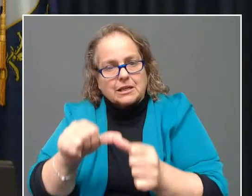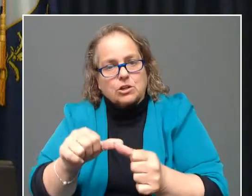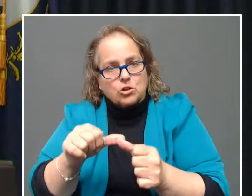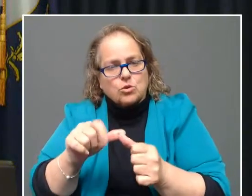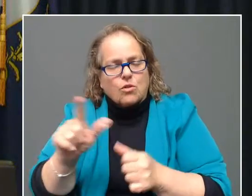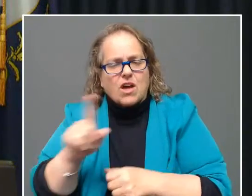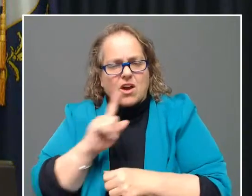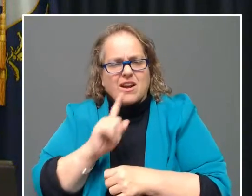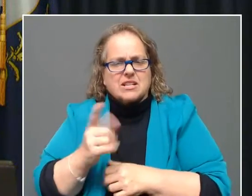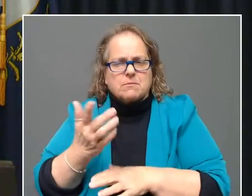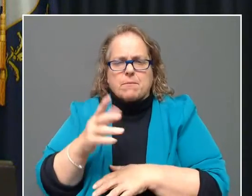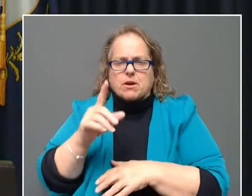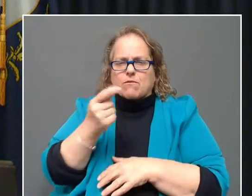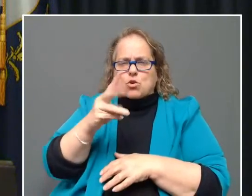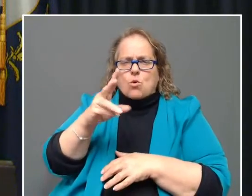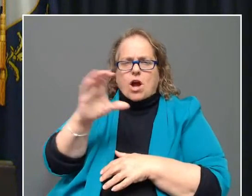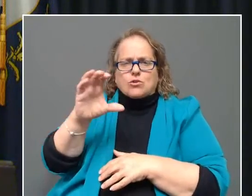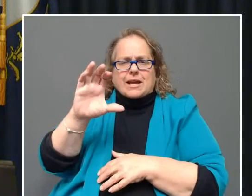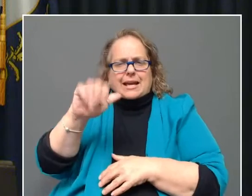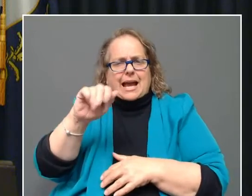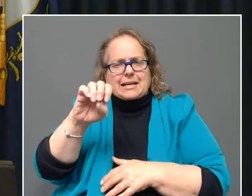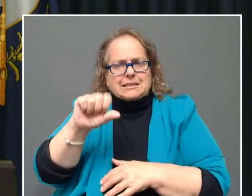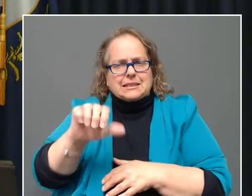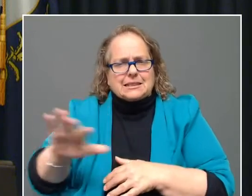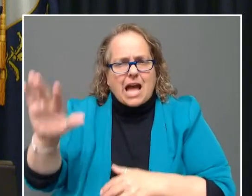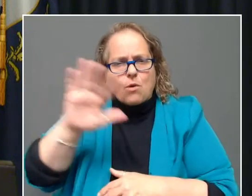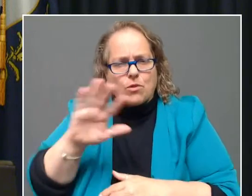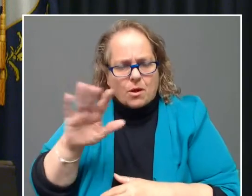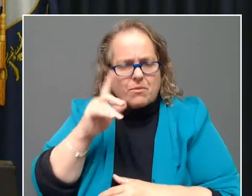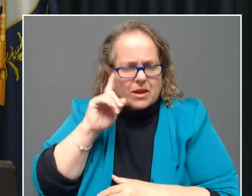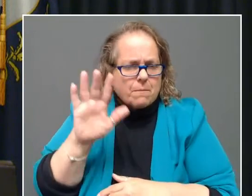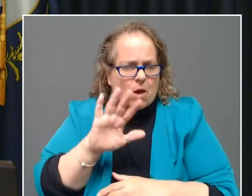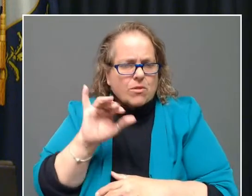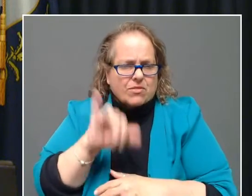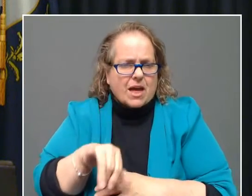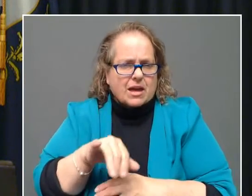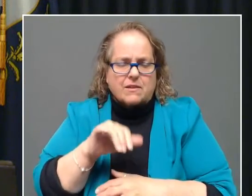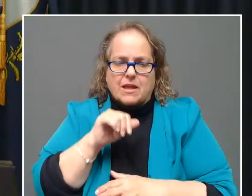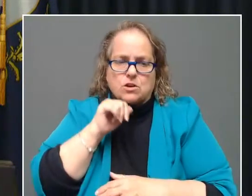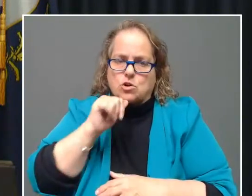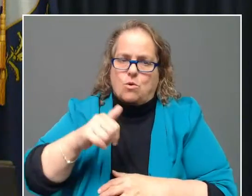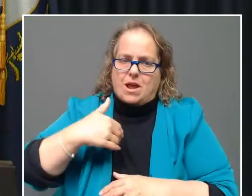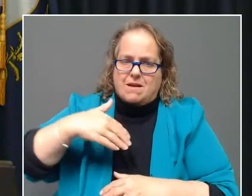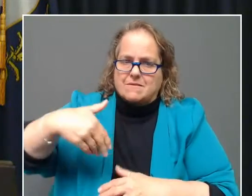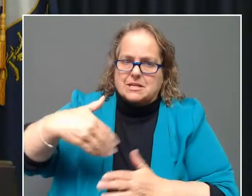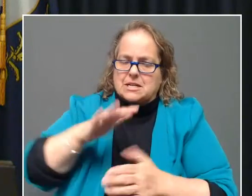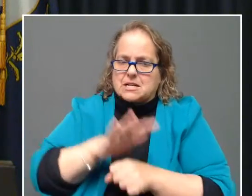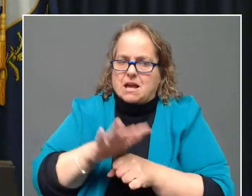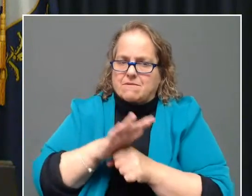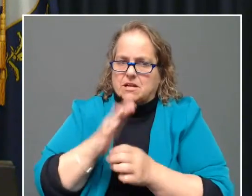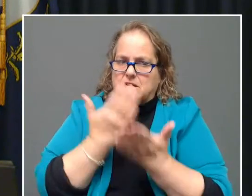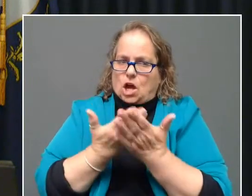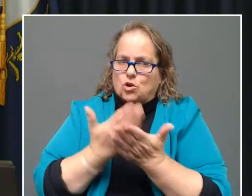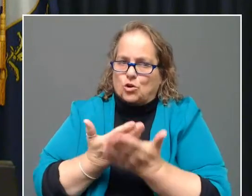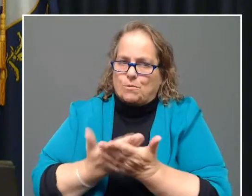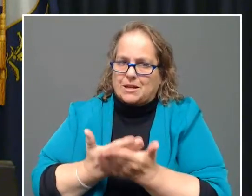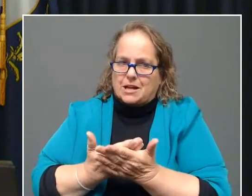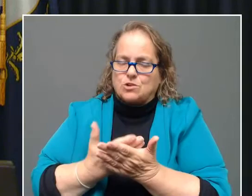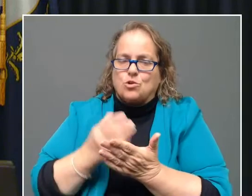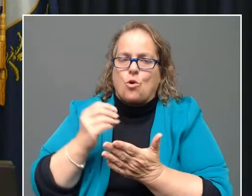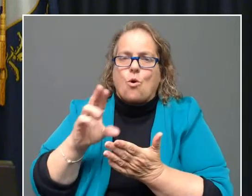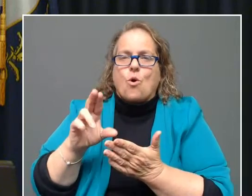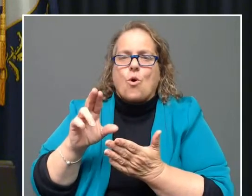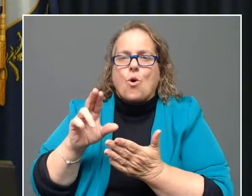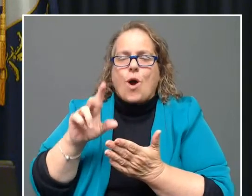couple hundred cases out there. I think it's right at that don't have enough documentation or have to go